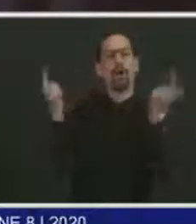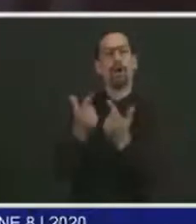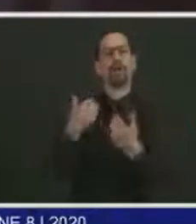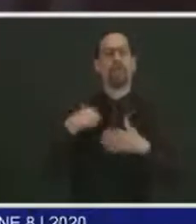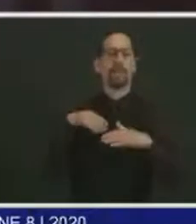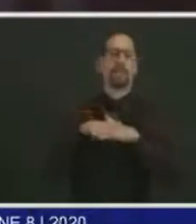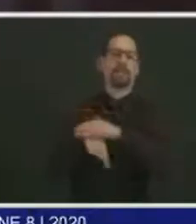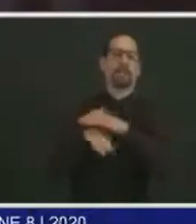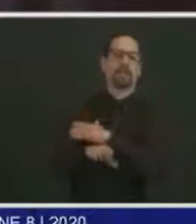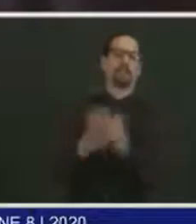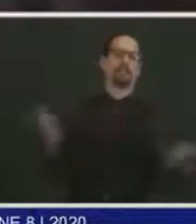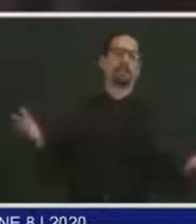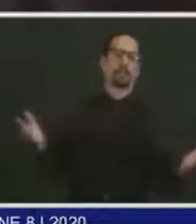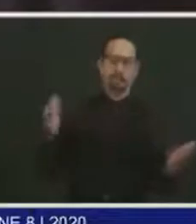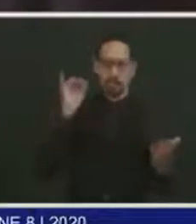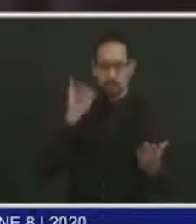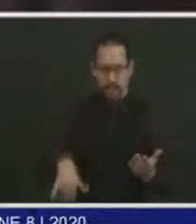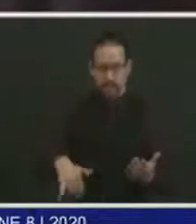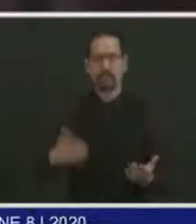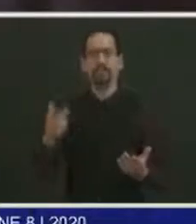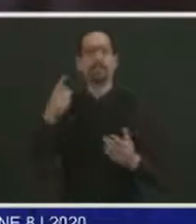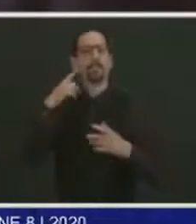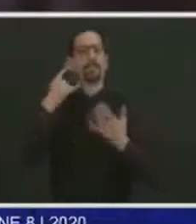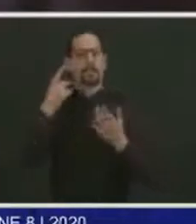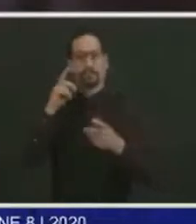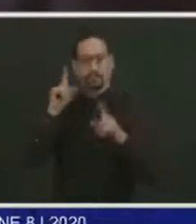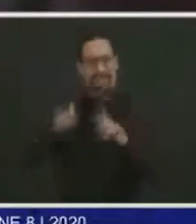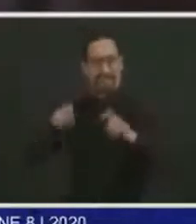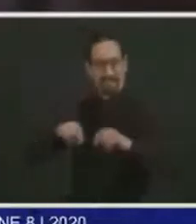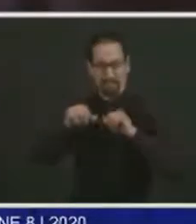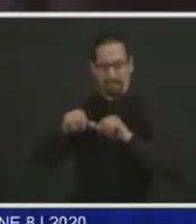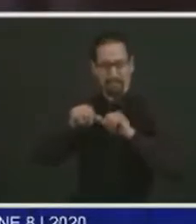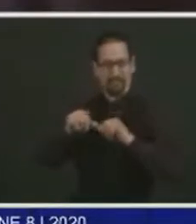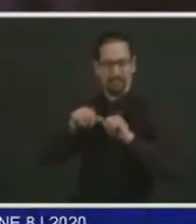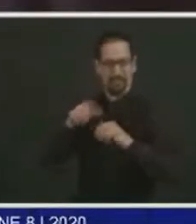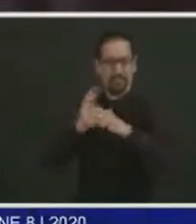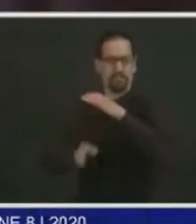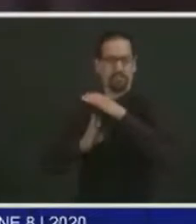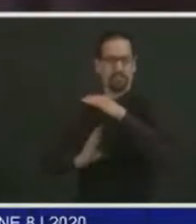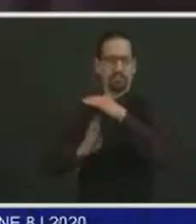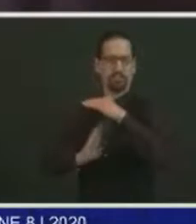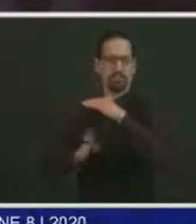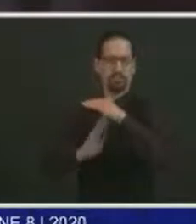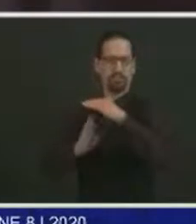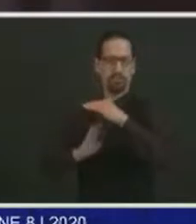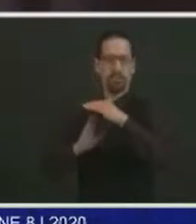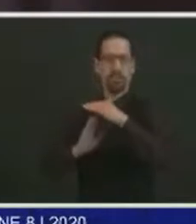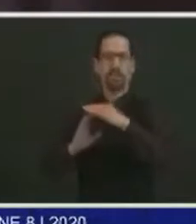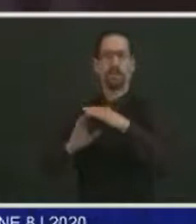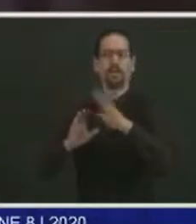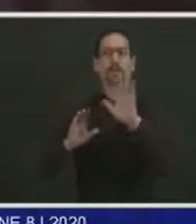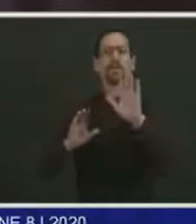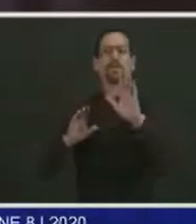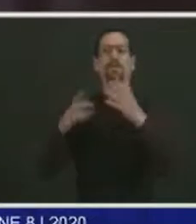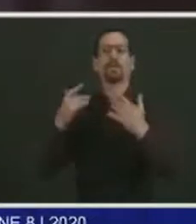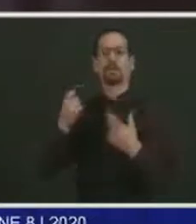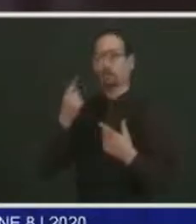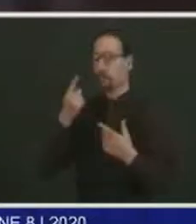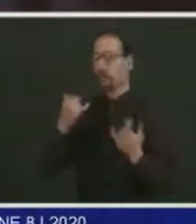Now what we want to do is keep that high volume, but our emphasis is not just a lot of